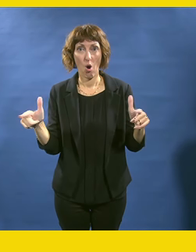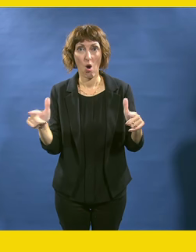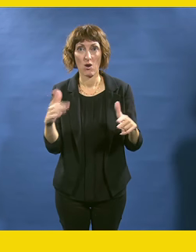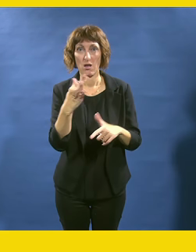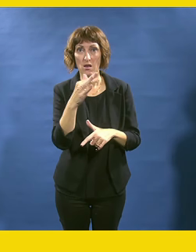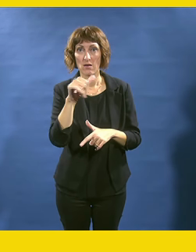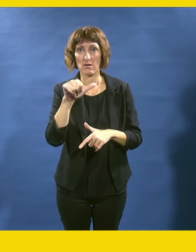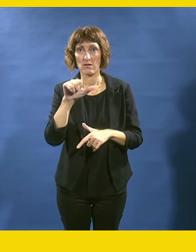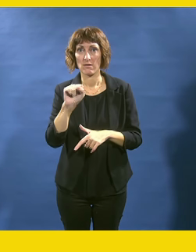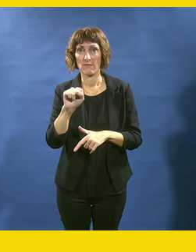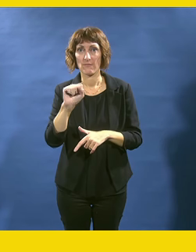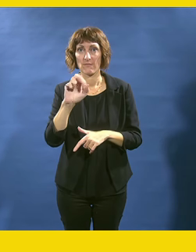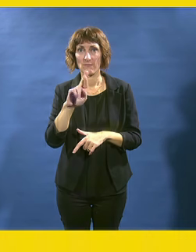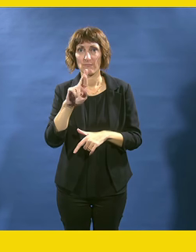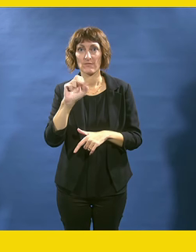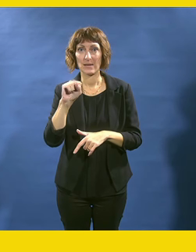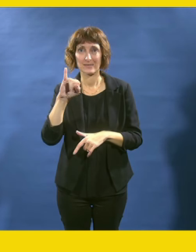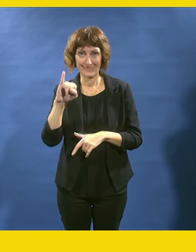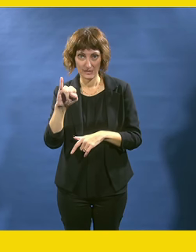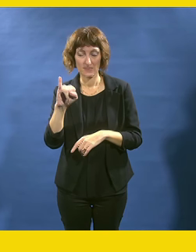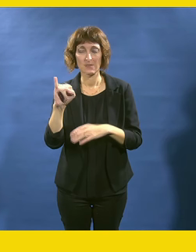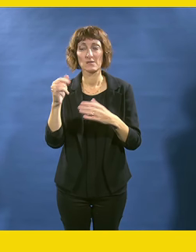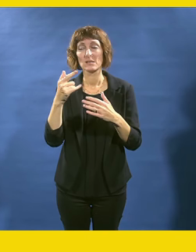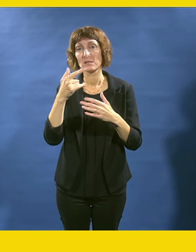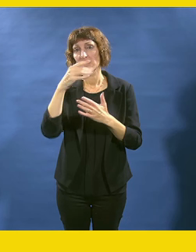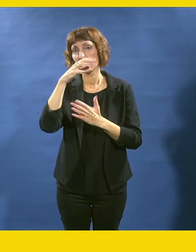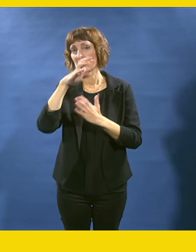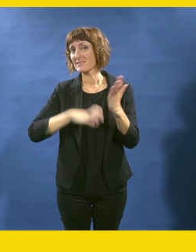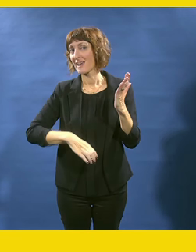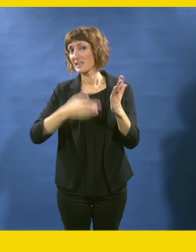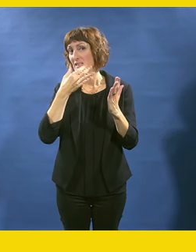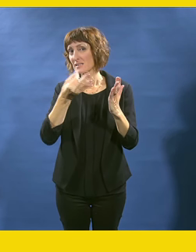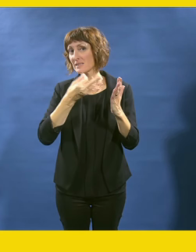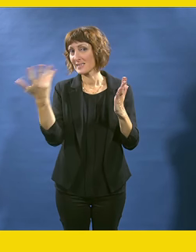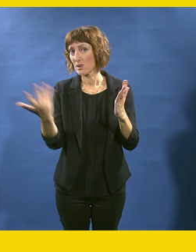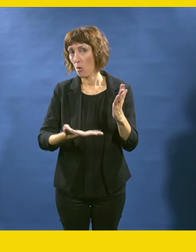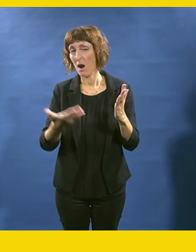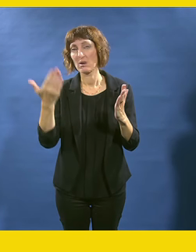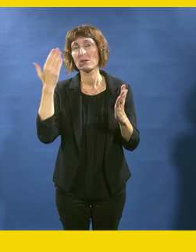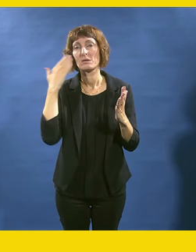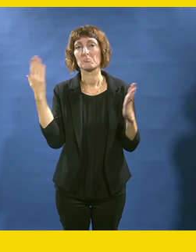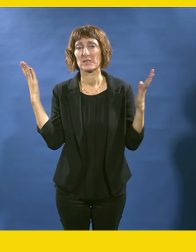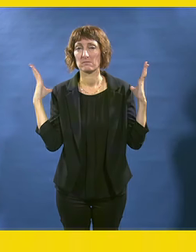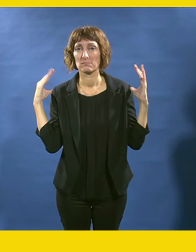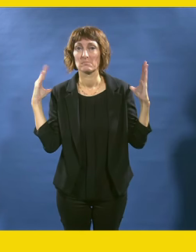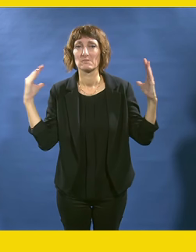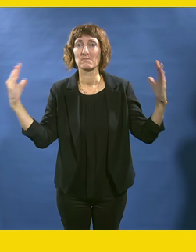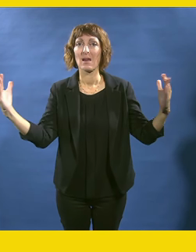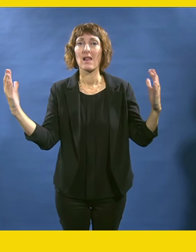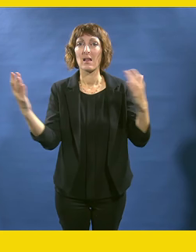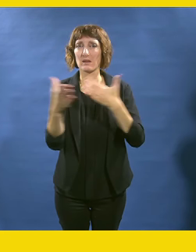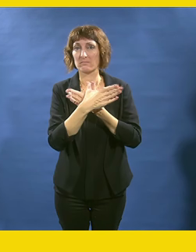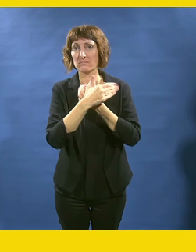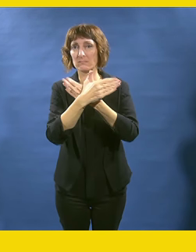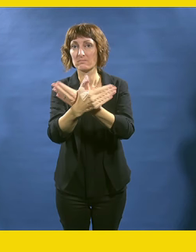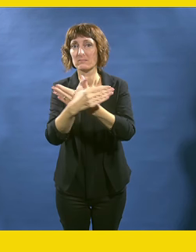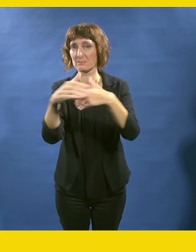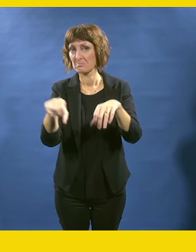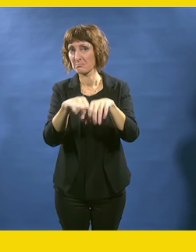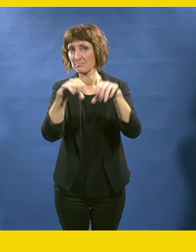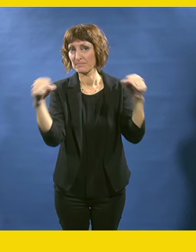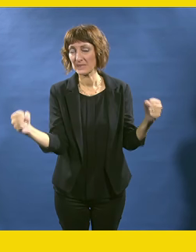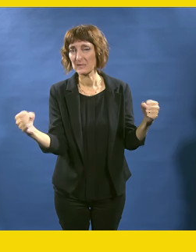translate. If my wings are broken and my mouth is bound shut, if the demon of time, which are the